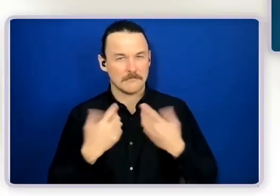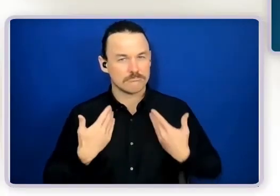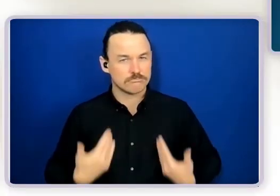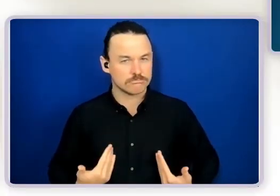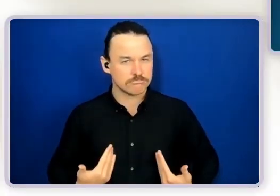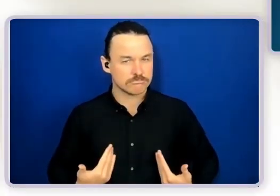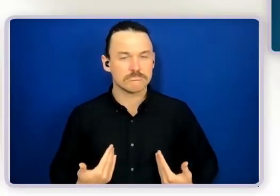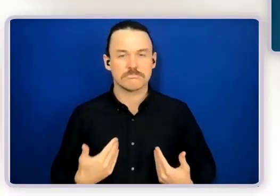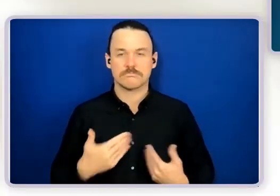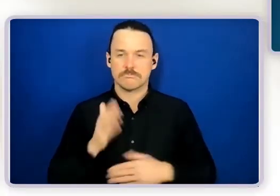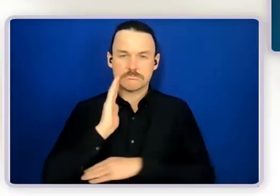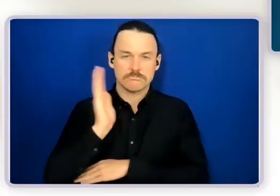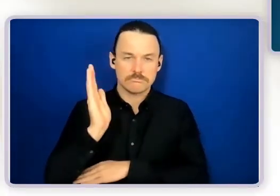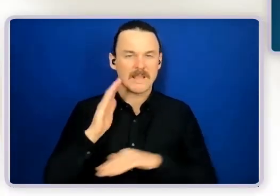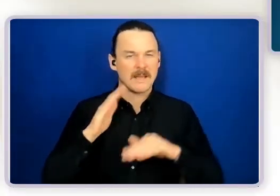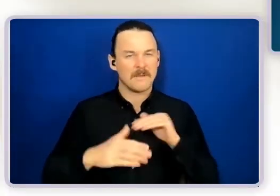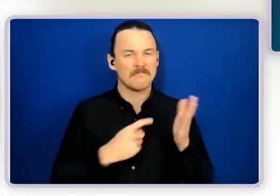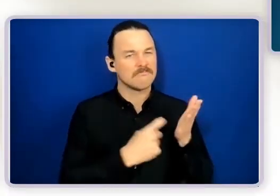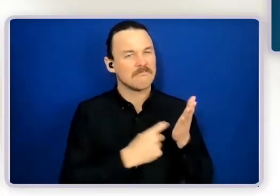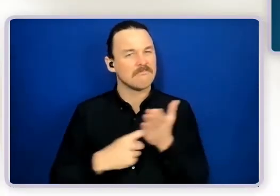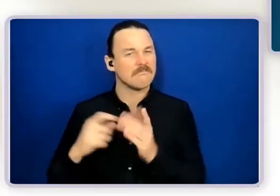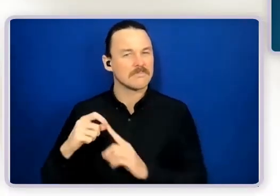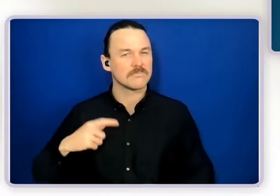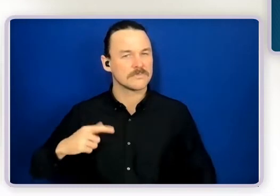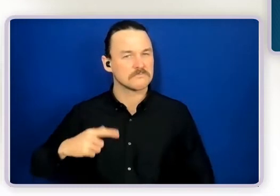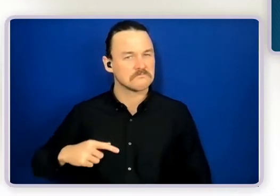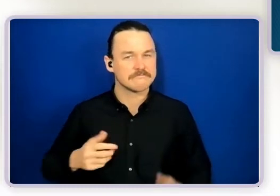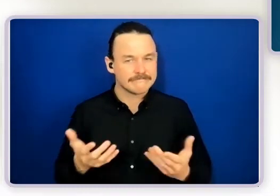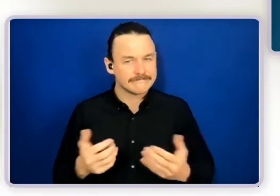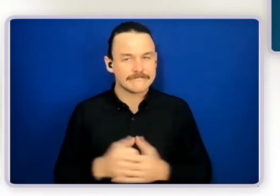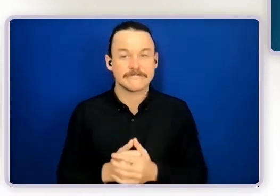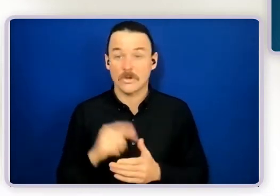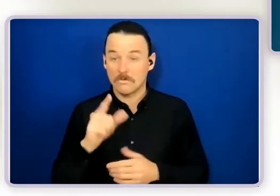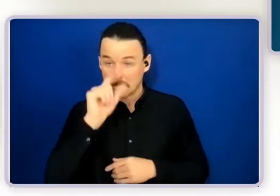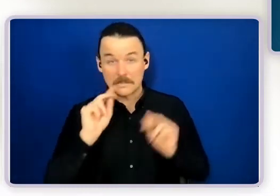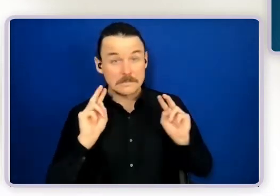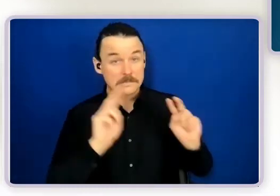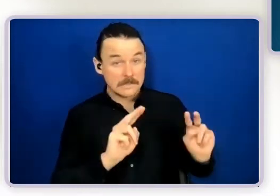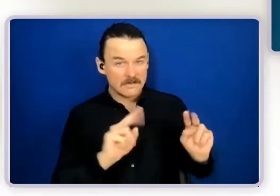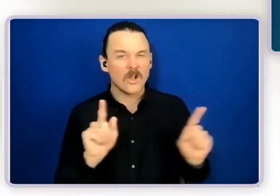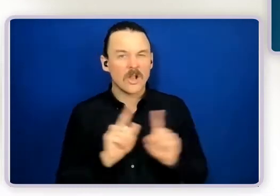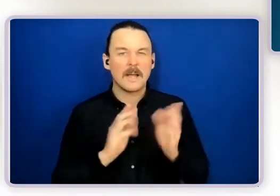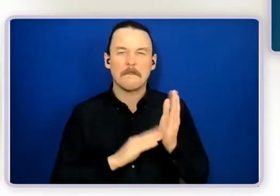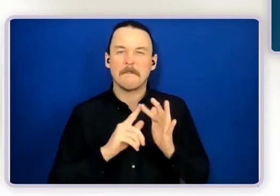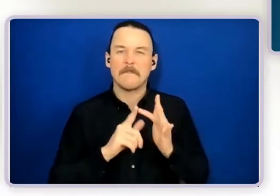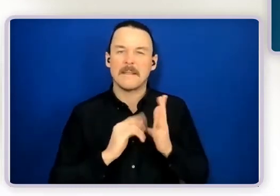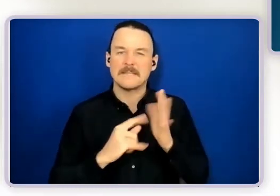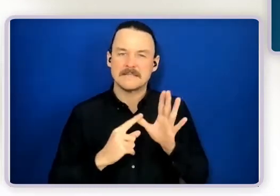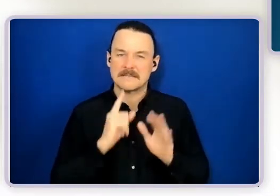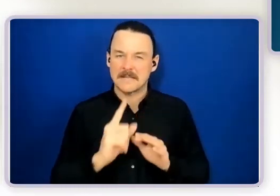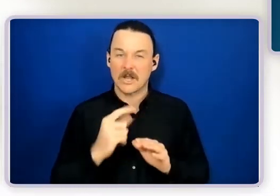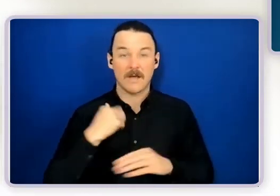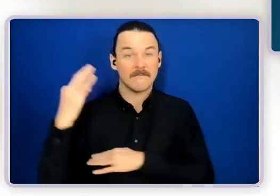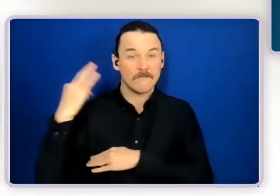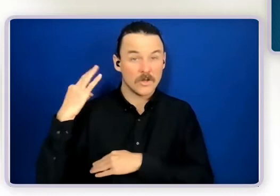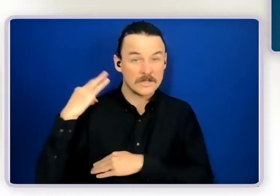topic. And as you can see, and as Melissa said, I am a volunteer disability advocate, and I'm also the manager of